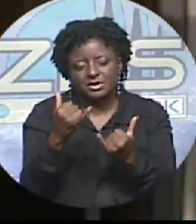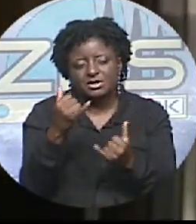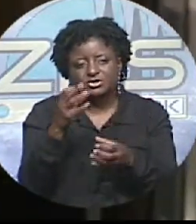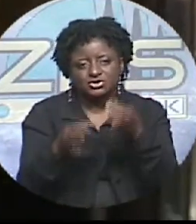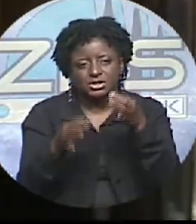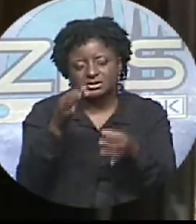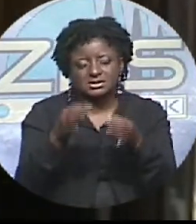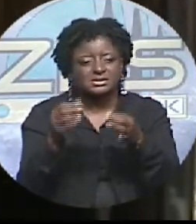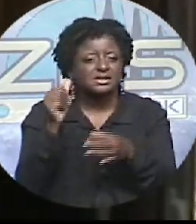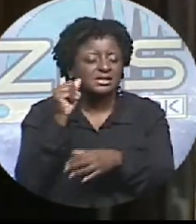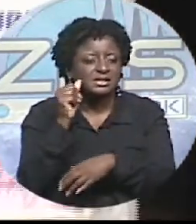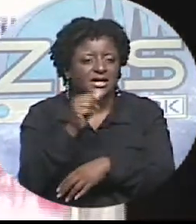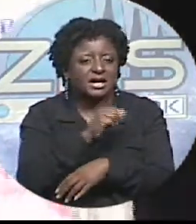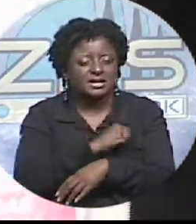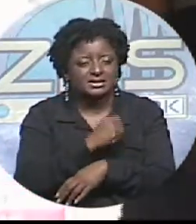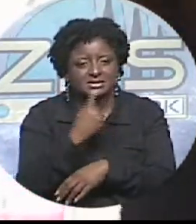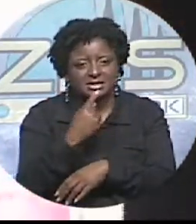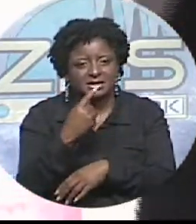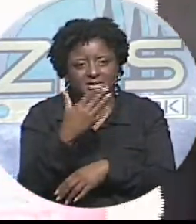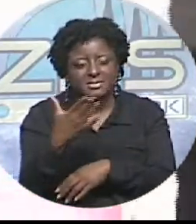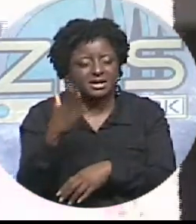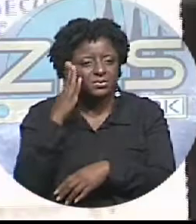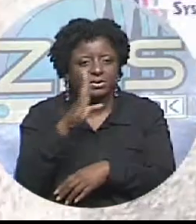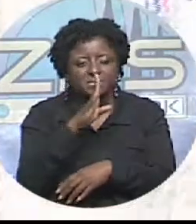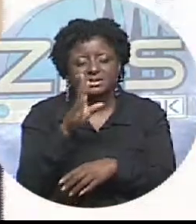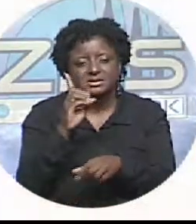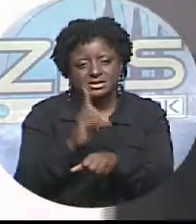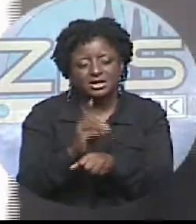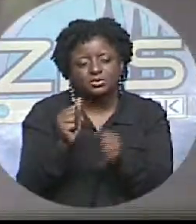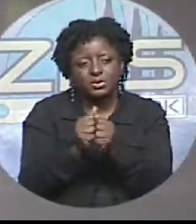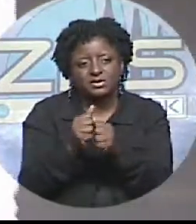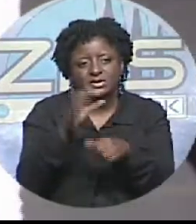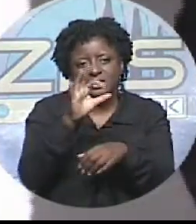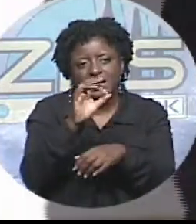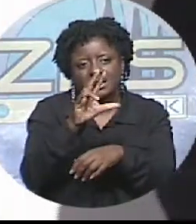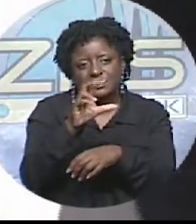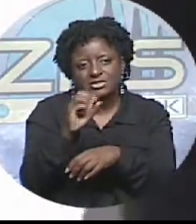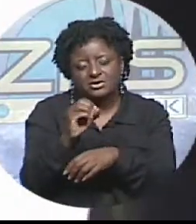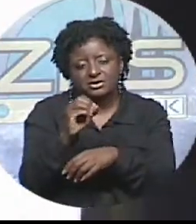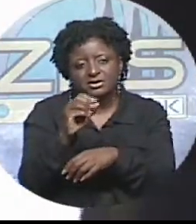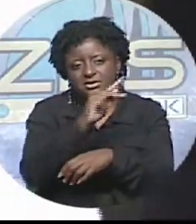Allen noted that the matter will be dealt with at 9:30 on Thursday morning.